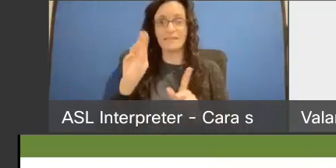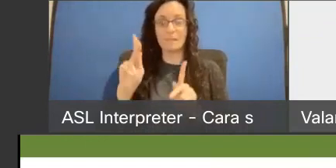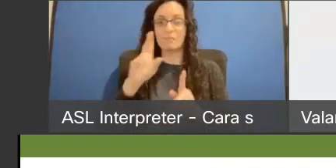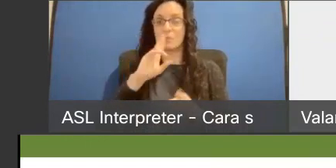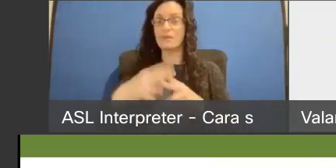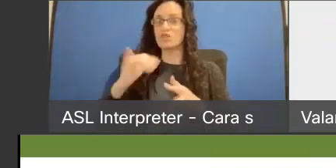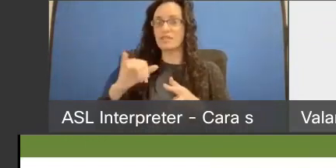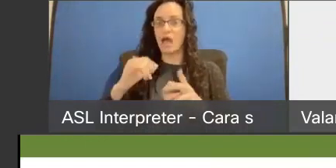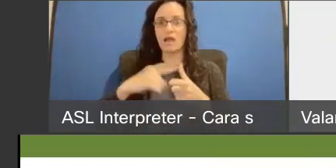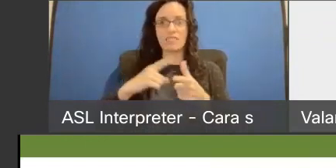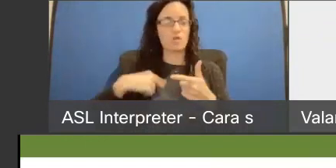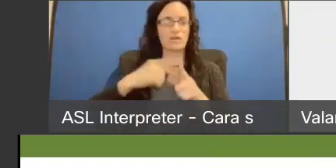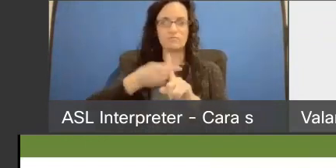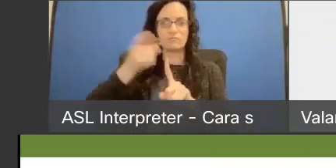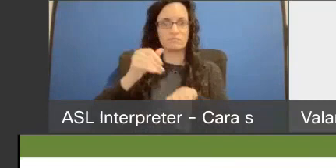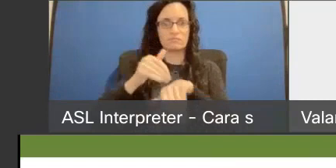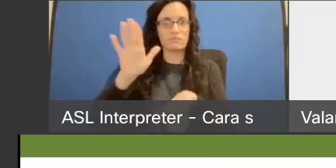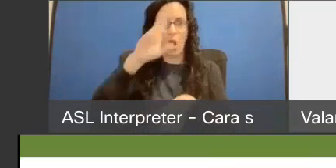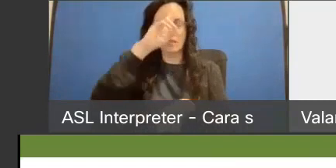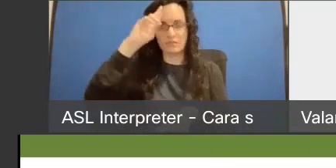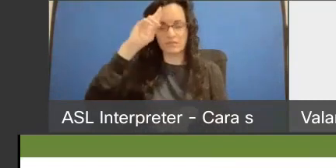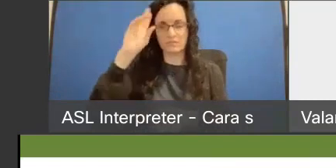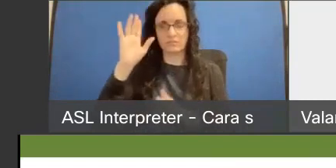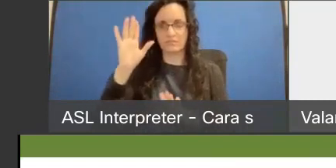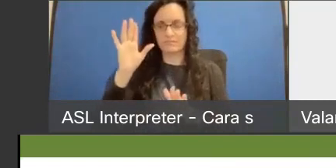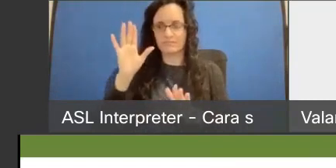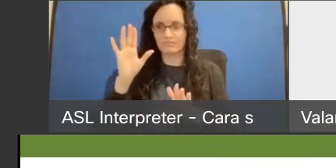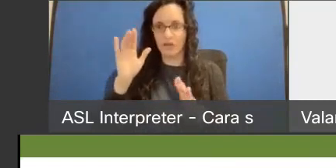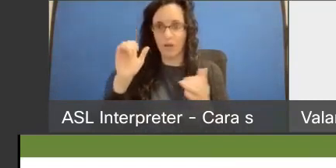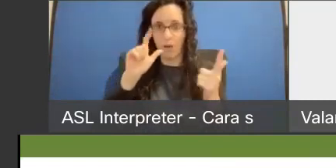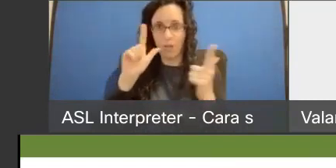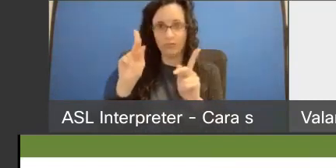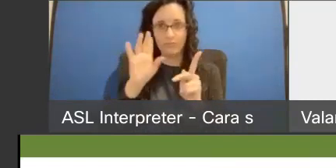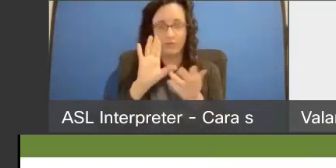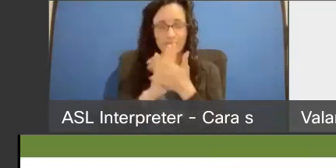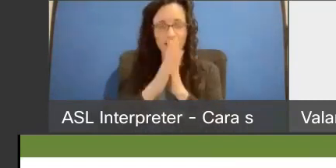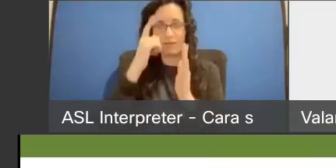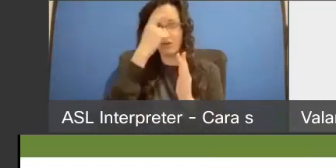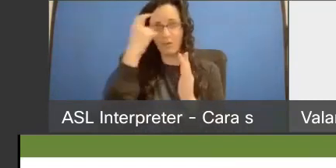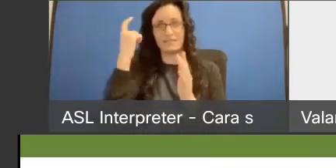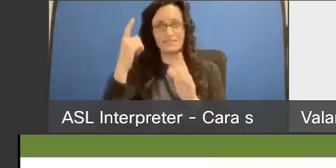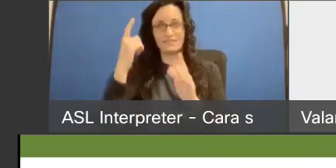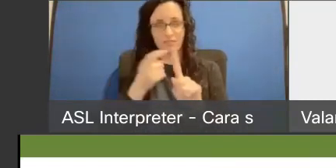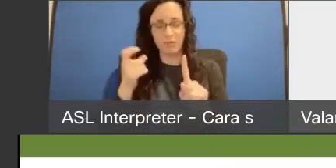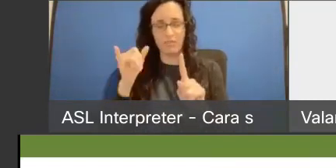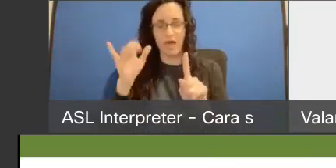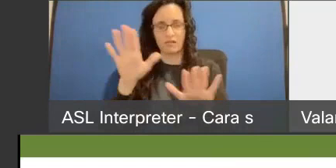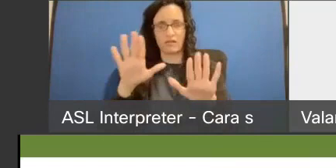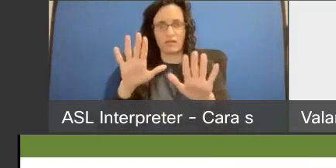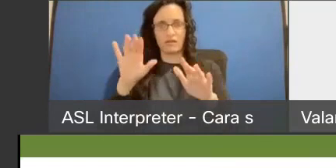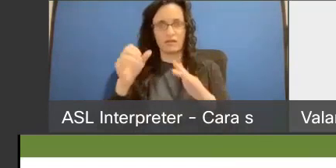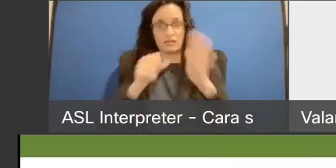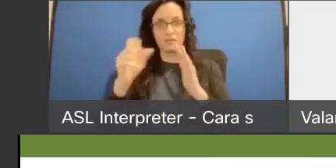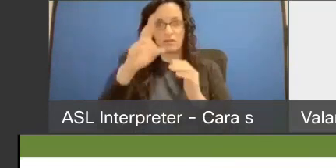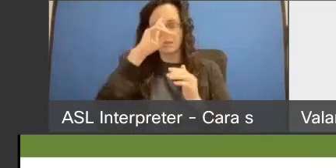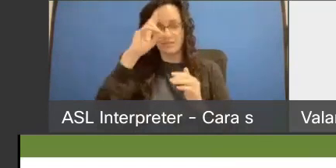hospital, that would just traumatize all those people, but just totally overwhelm our behavioral health system, right? So there's all this